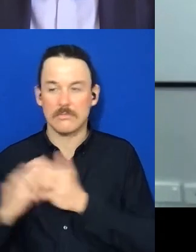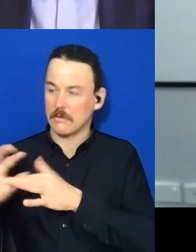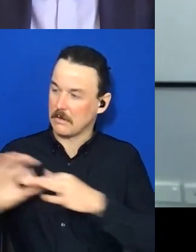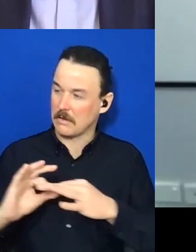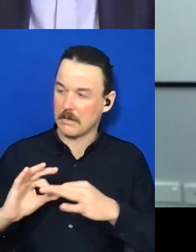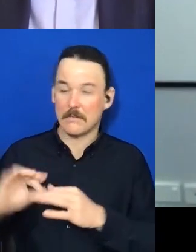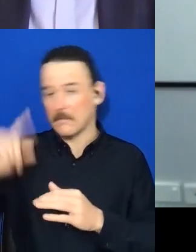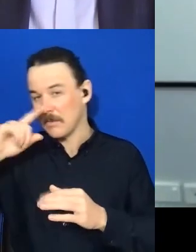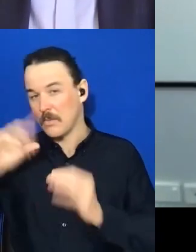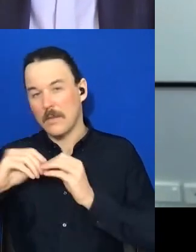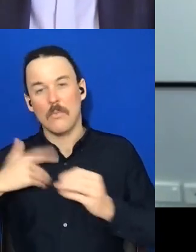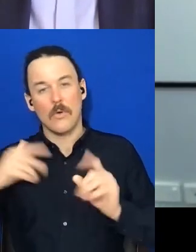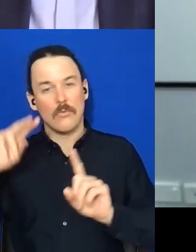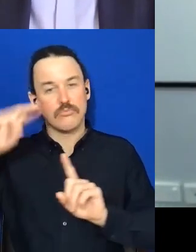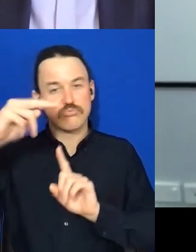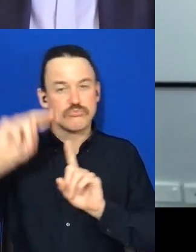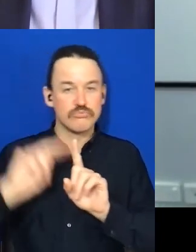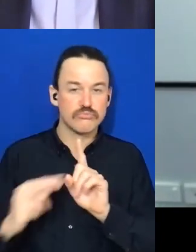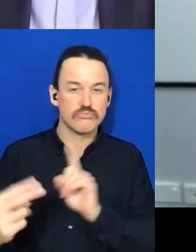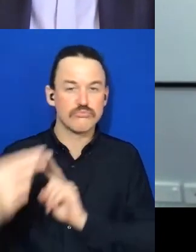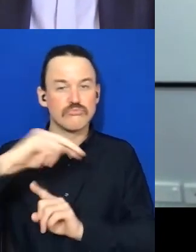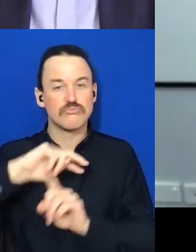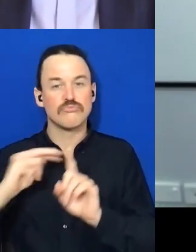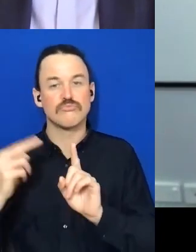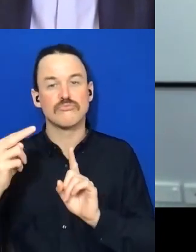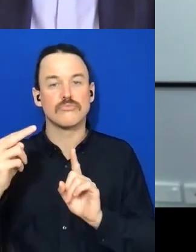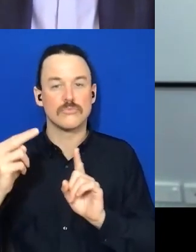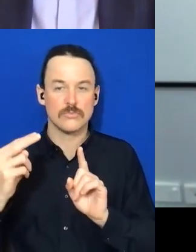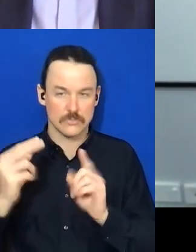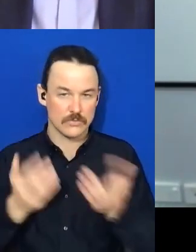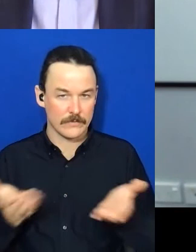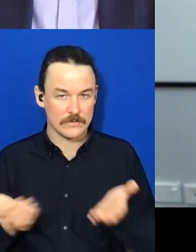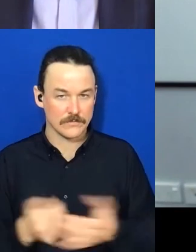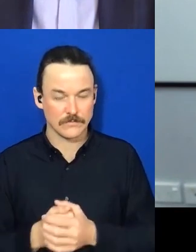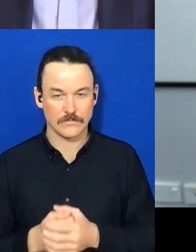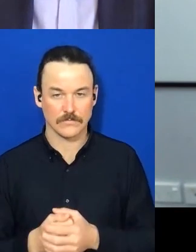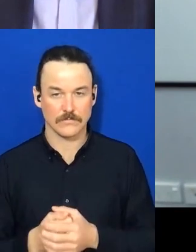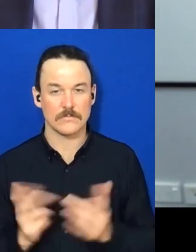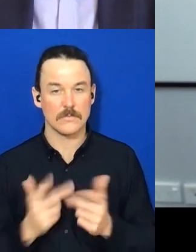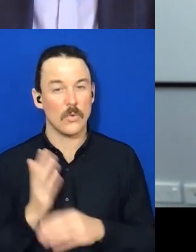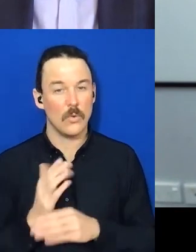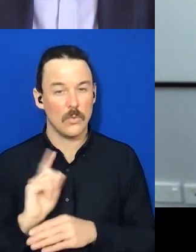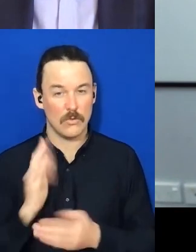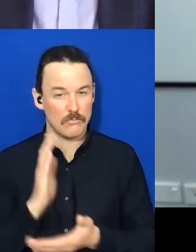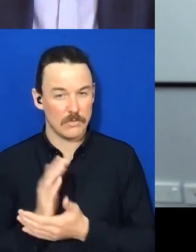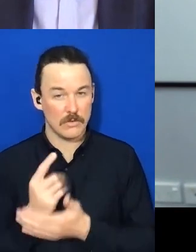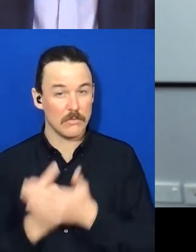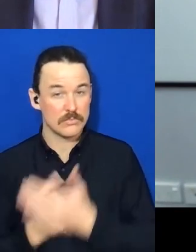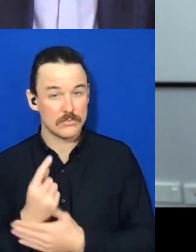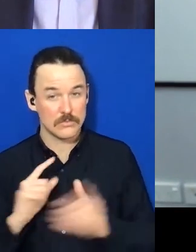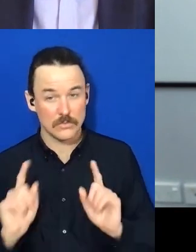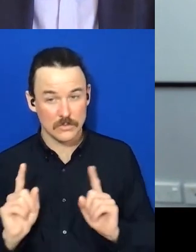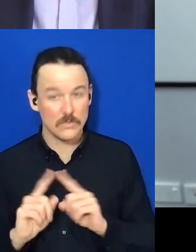collective, so we are a part of the National Whānau Order Collective program across the country. So we've got a